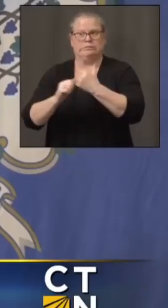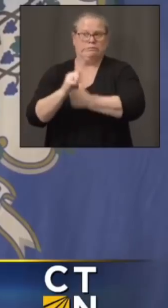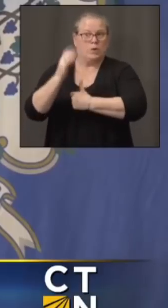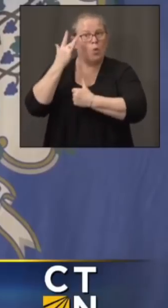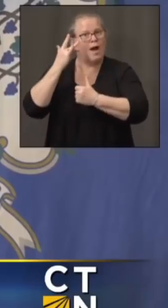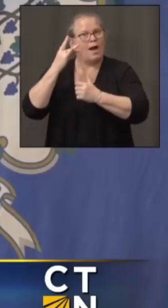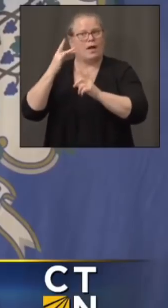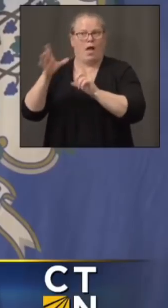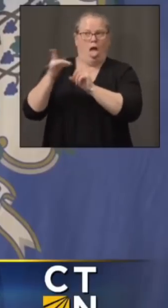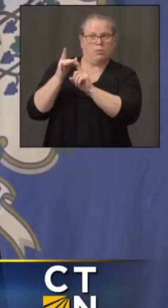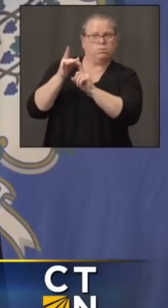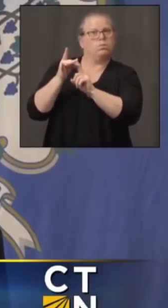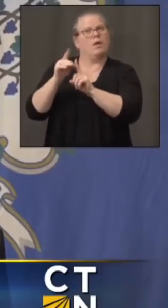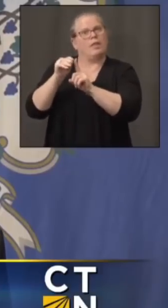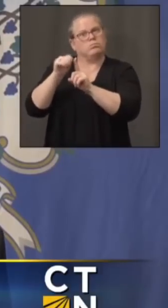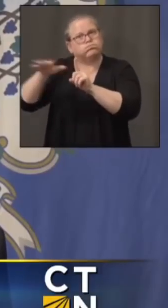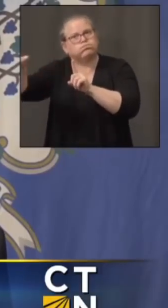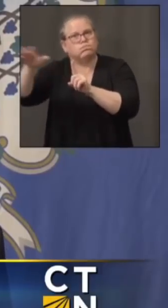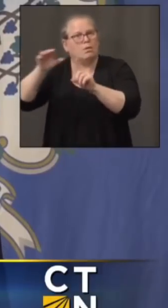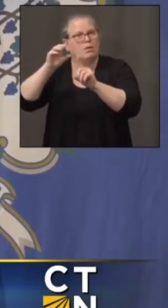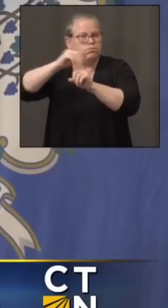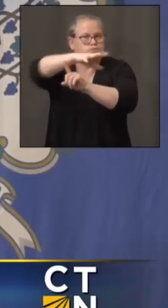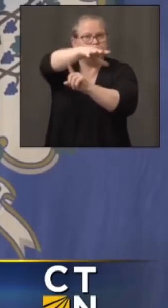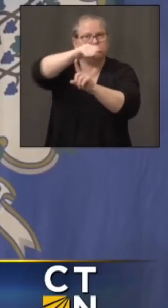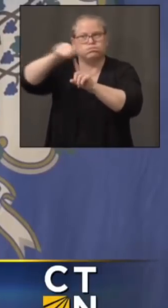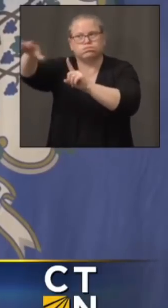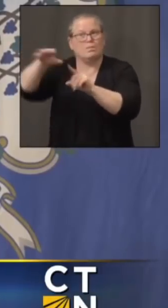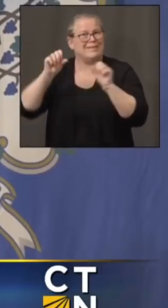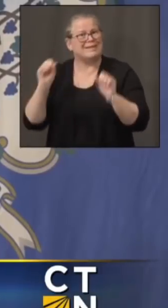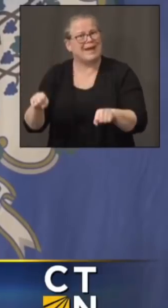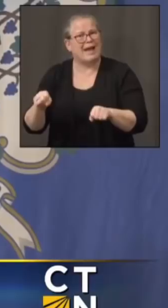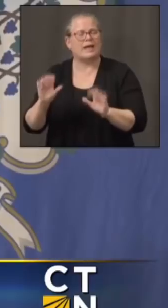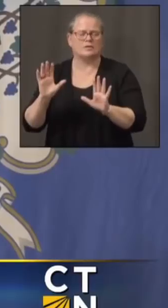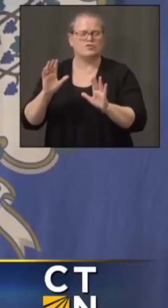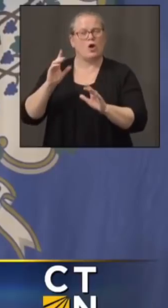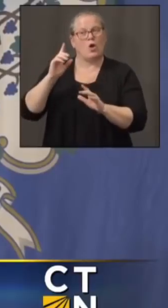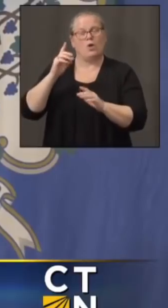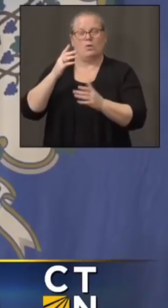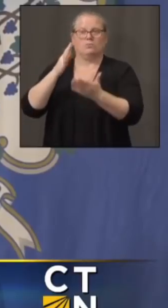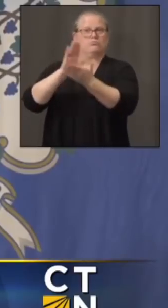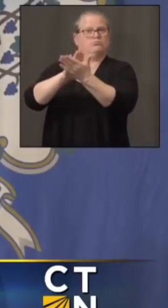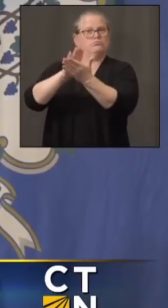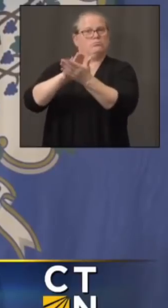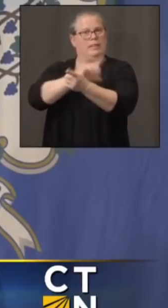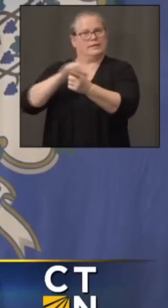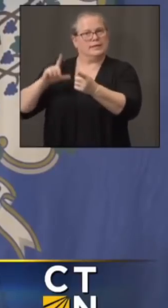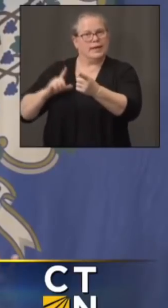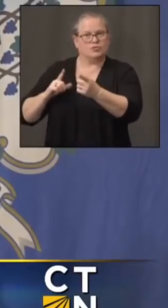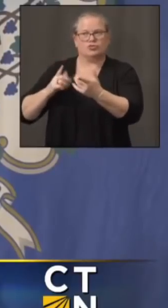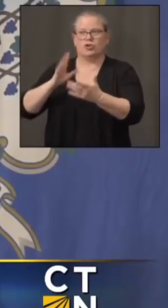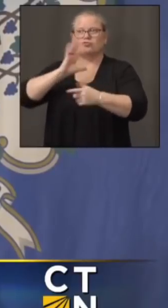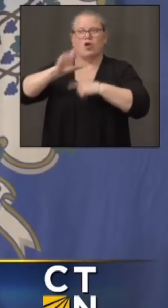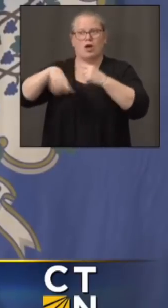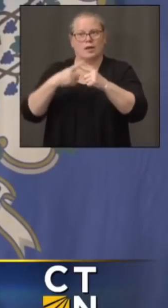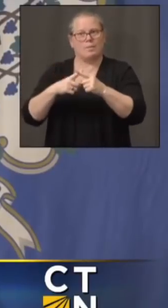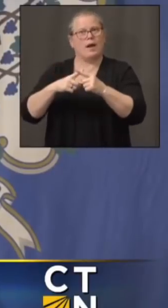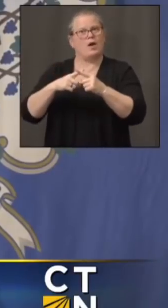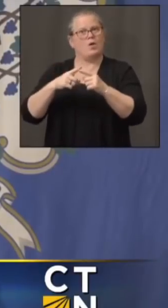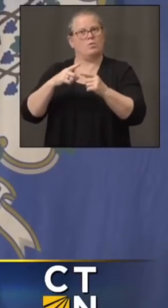legislature for standing up. Talking about affordability is a key component. Talking to some of